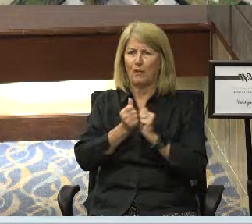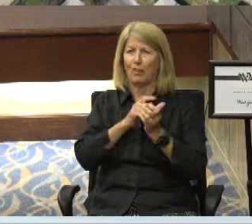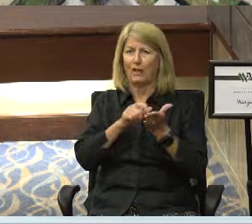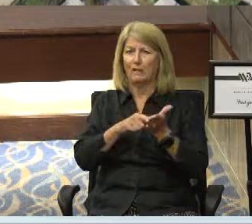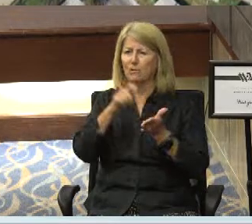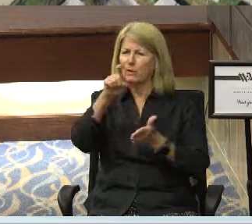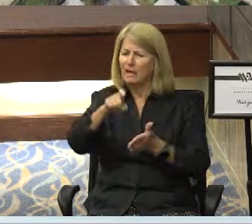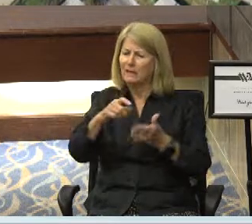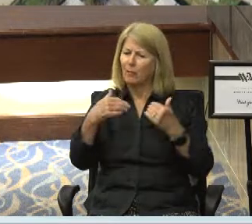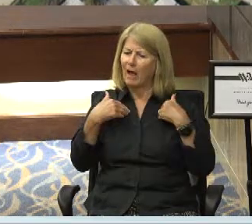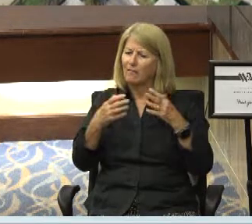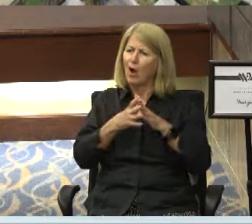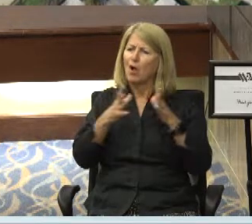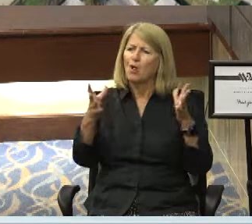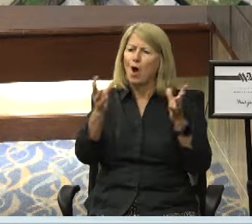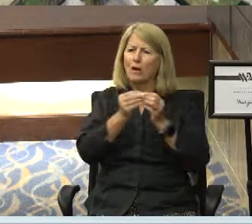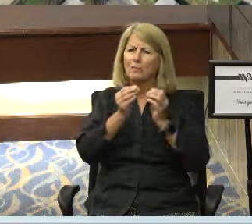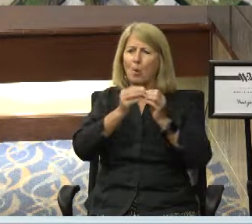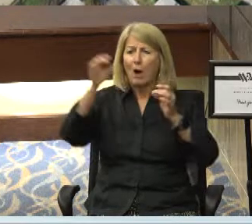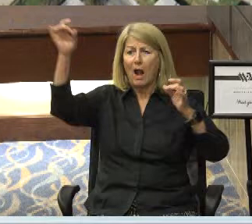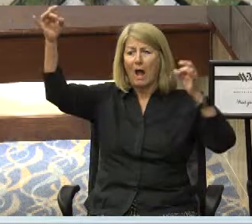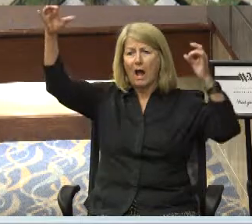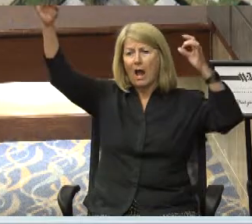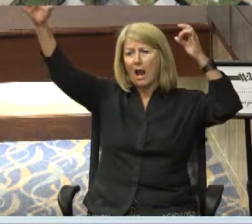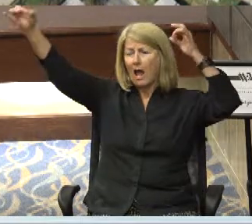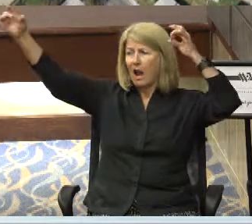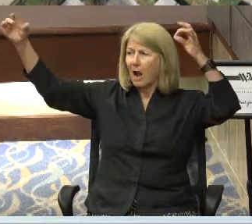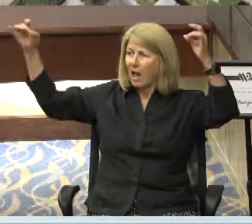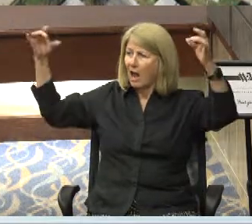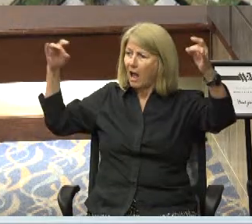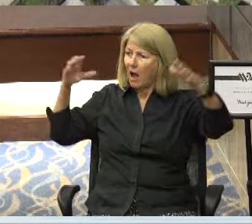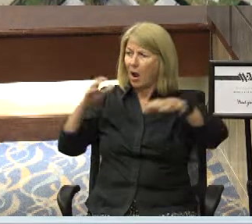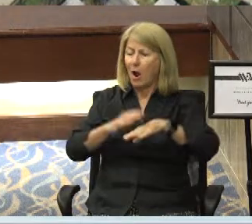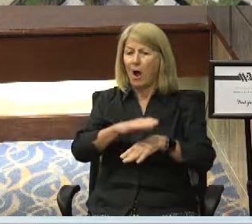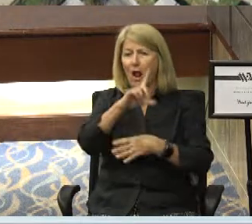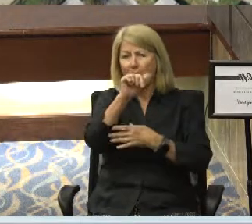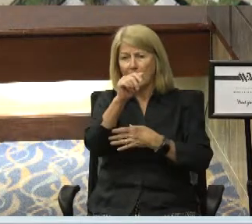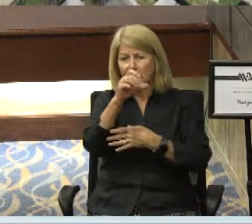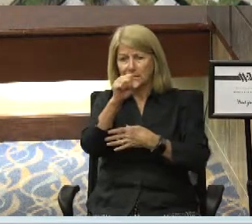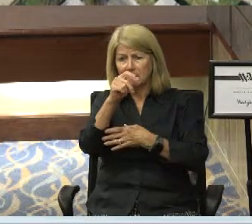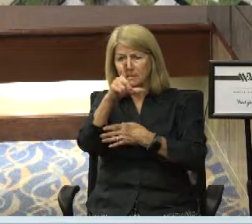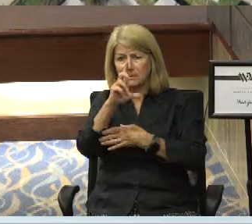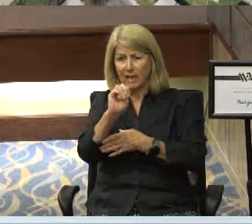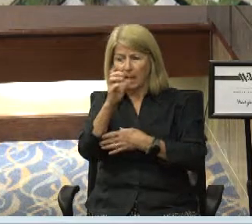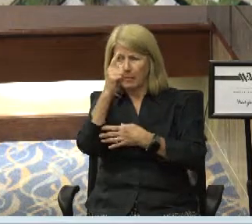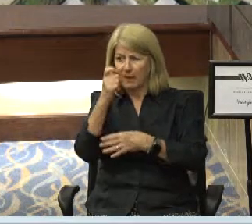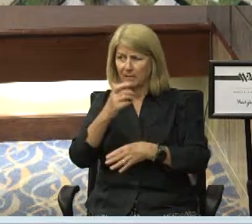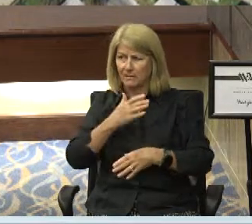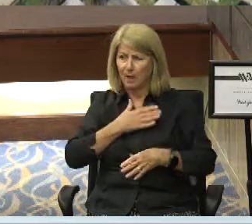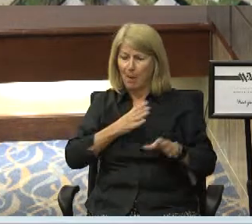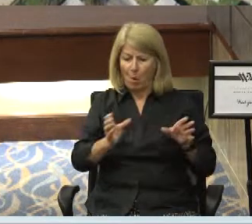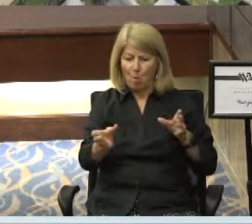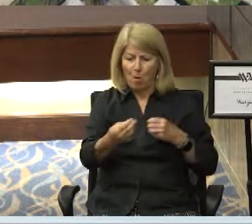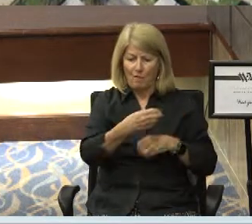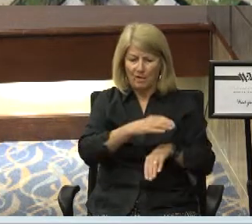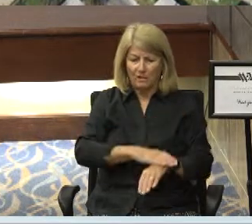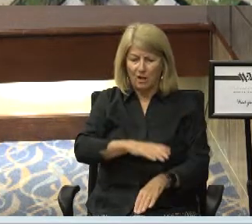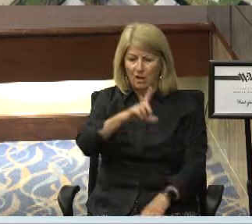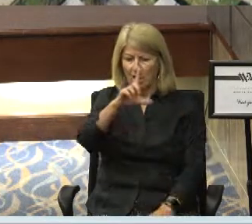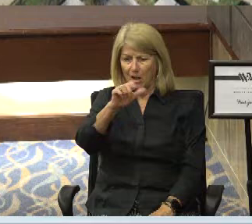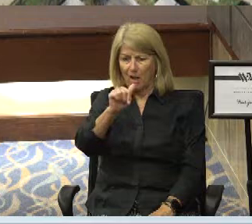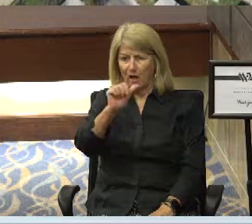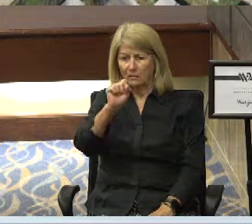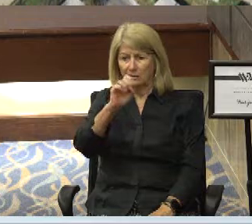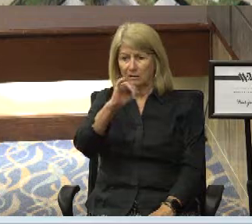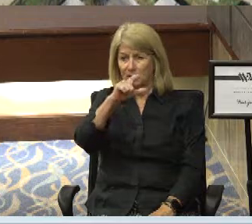to have a lot more lighting out on LaSalle, because My office is on LaSalle, and at night it's